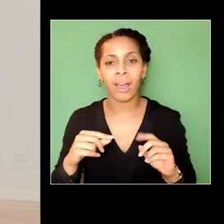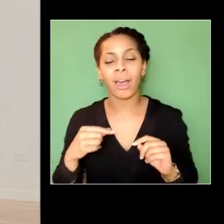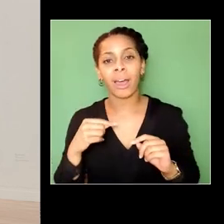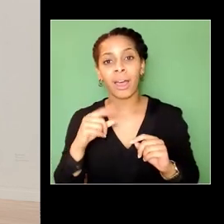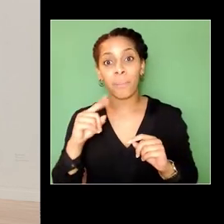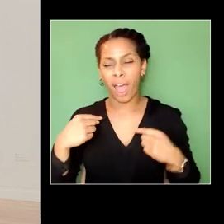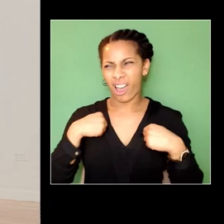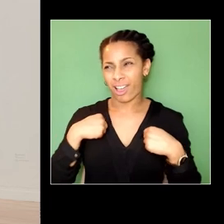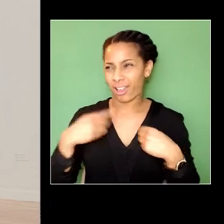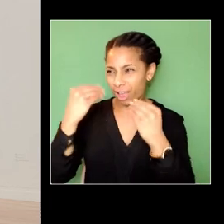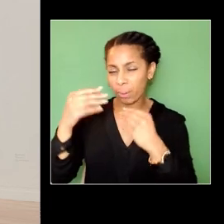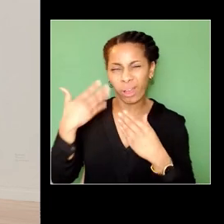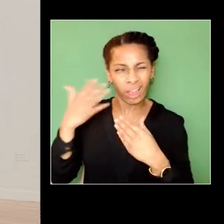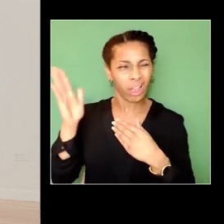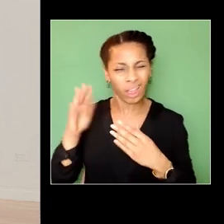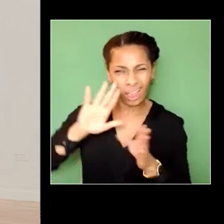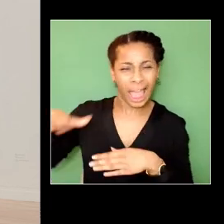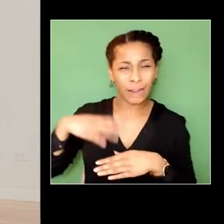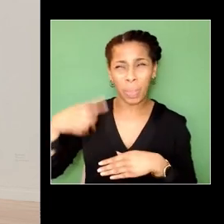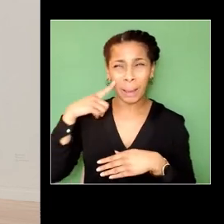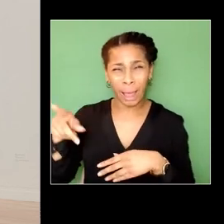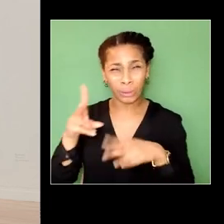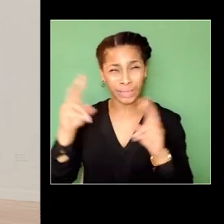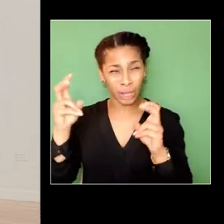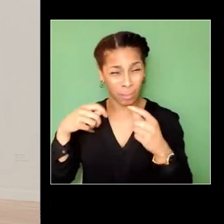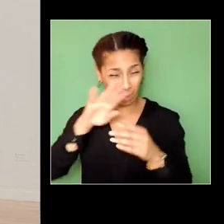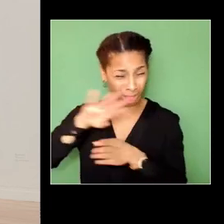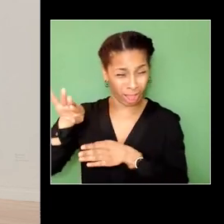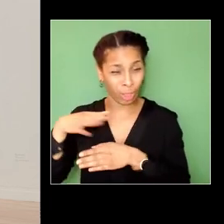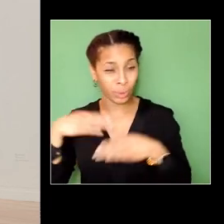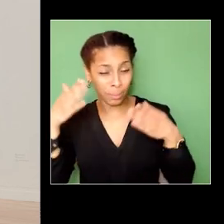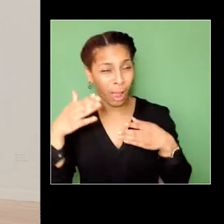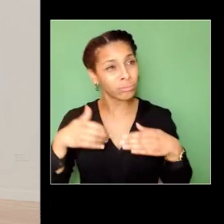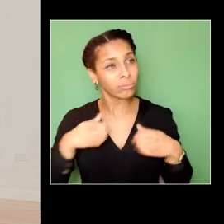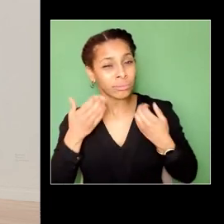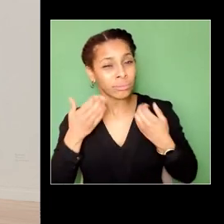was just like, oh God, leave me, I don't want to think about that. I want to think about subject. And then it took me